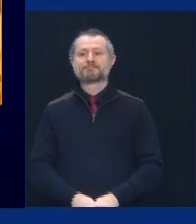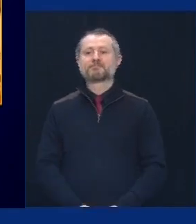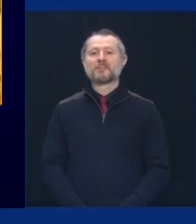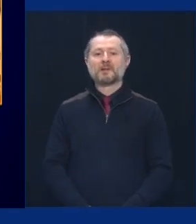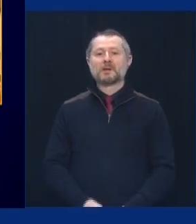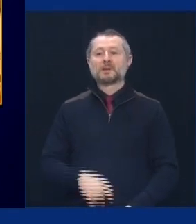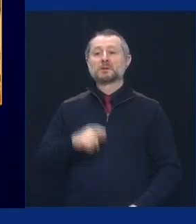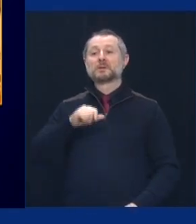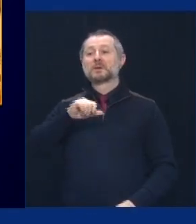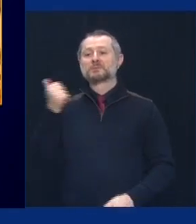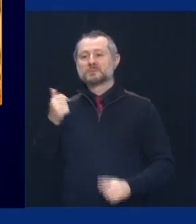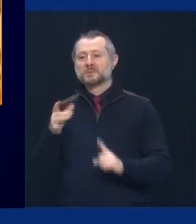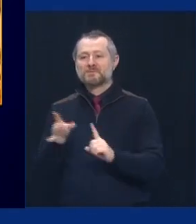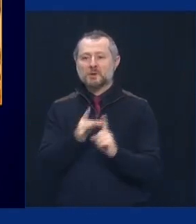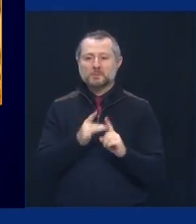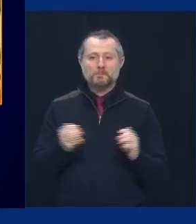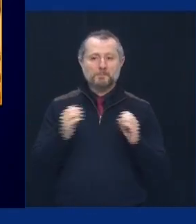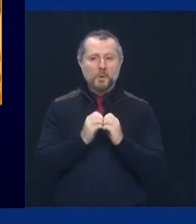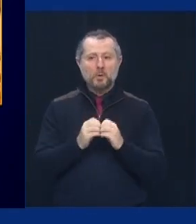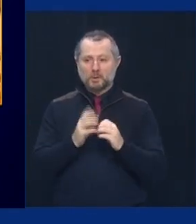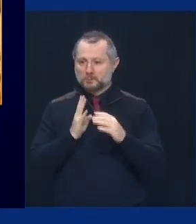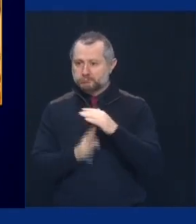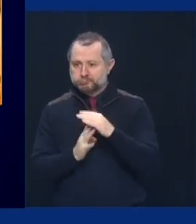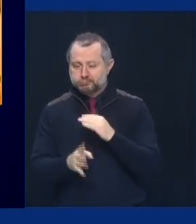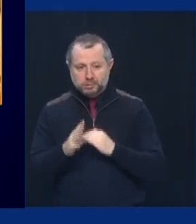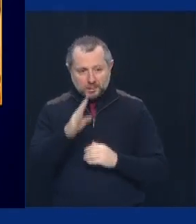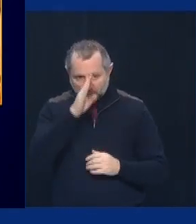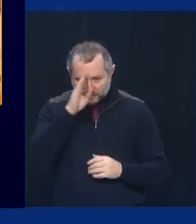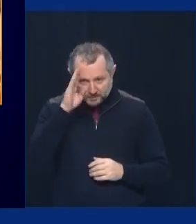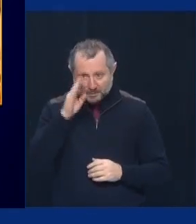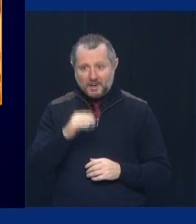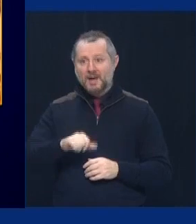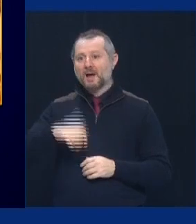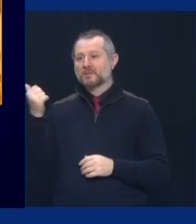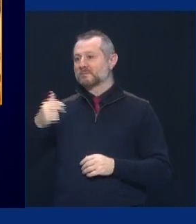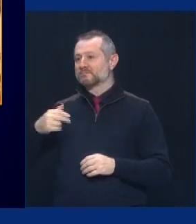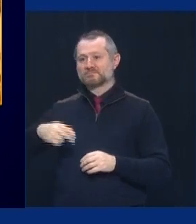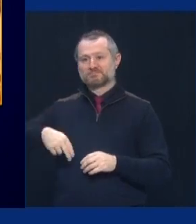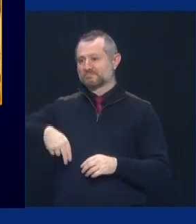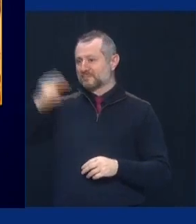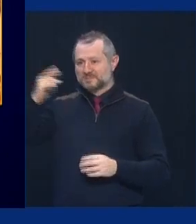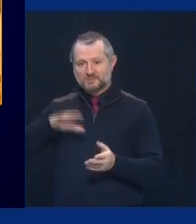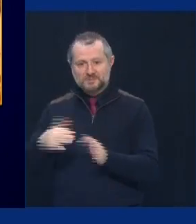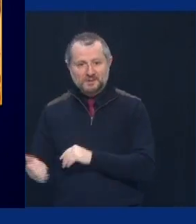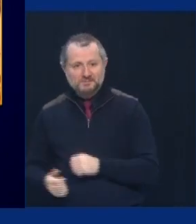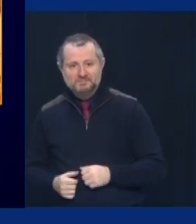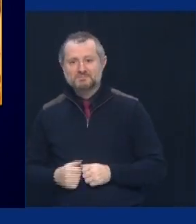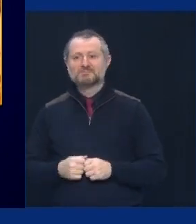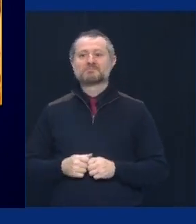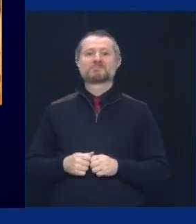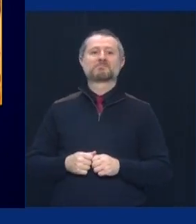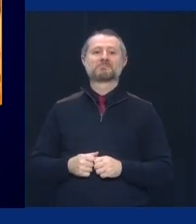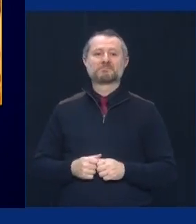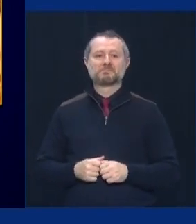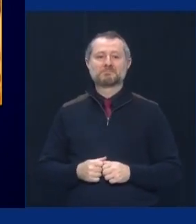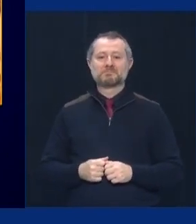higher hospitalizations, and higher rates of death than many. And at the same time, we know